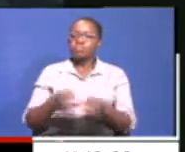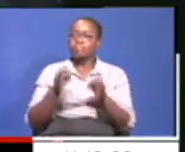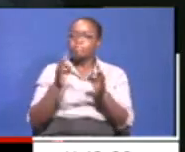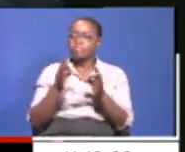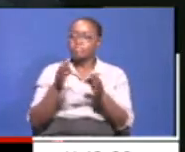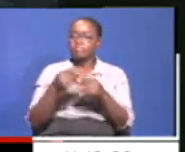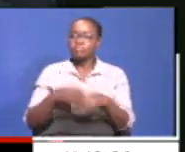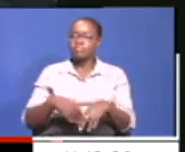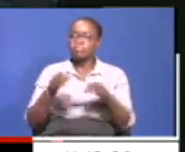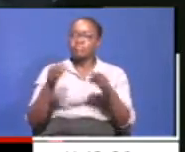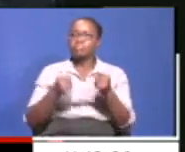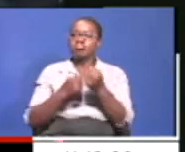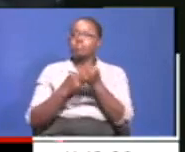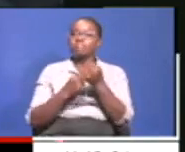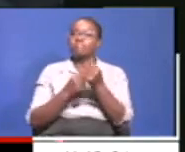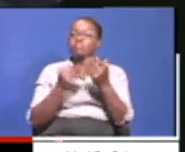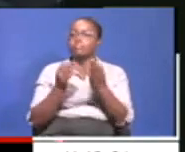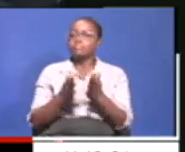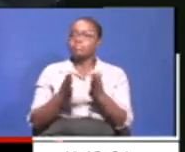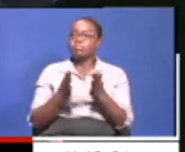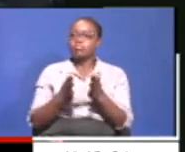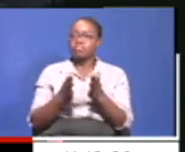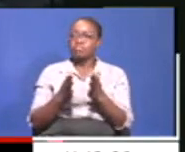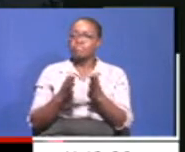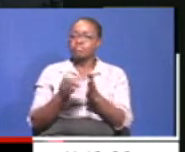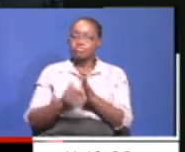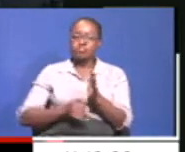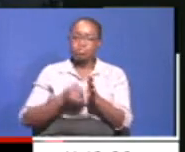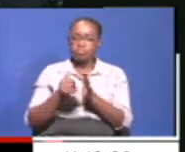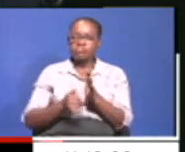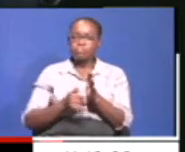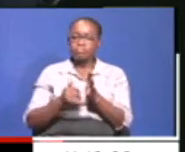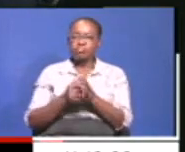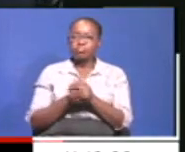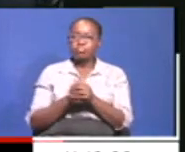and the official tires for rally cars.